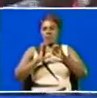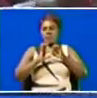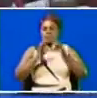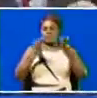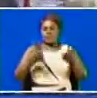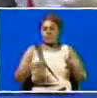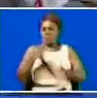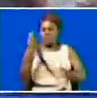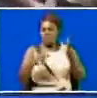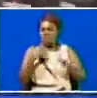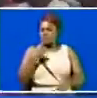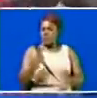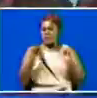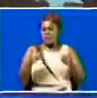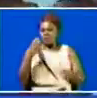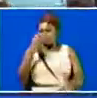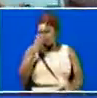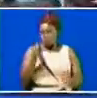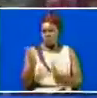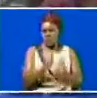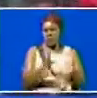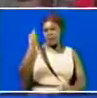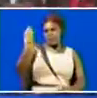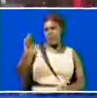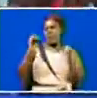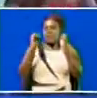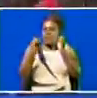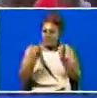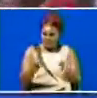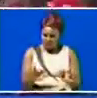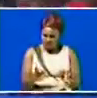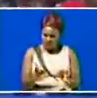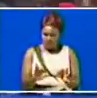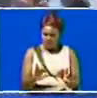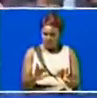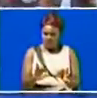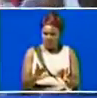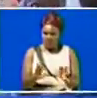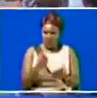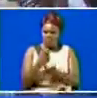This, analysts argue, could be Ruto's plan B in event of an extreme or